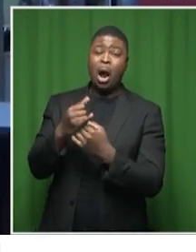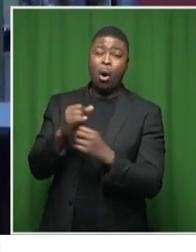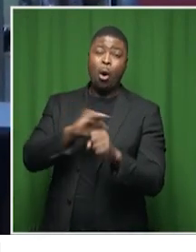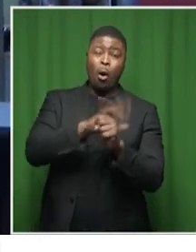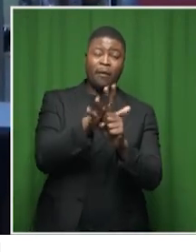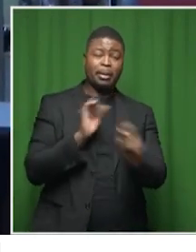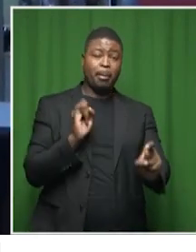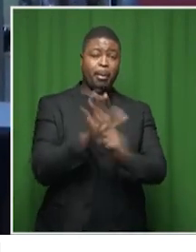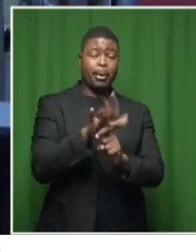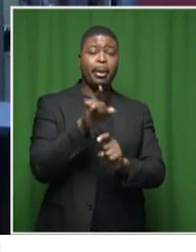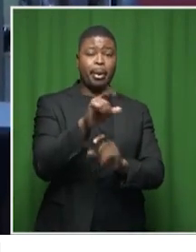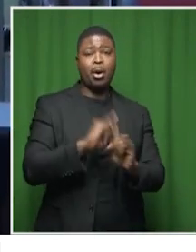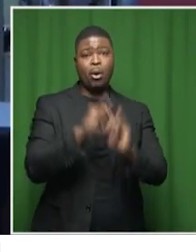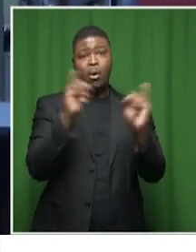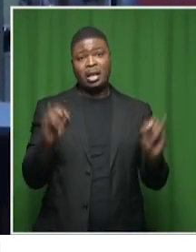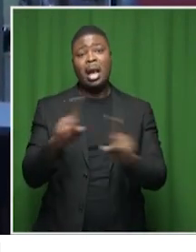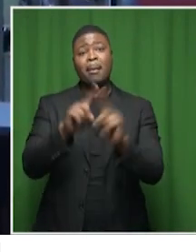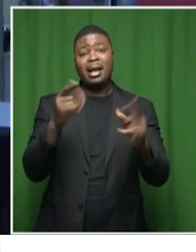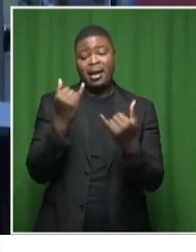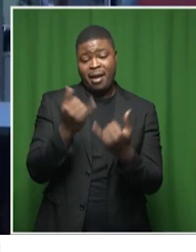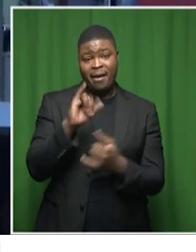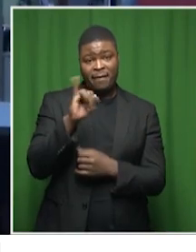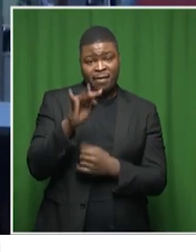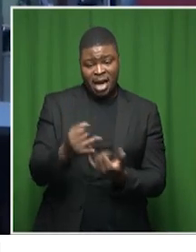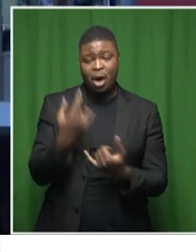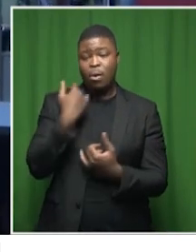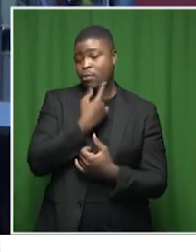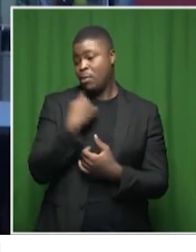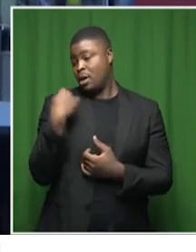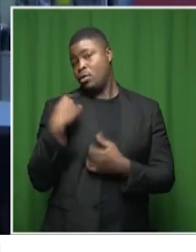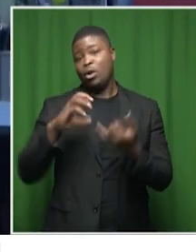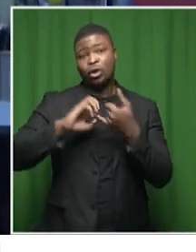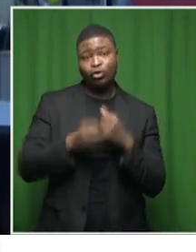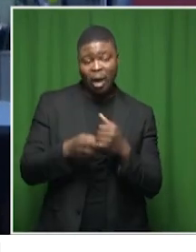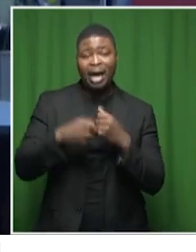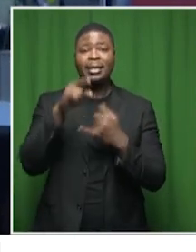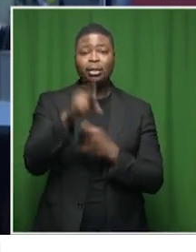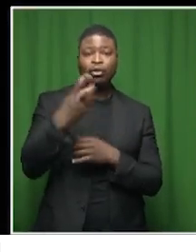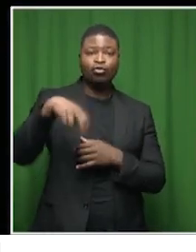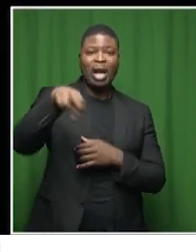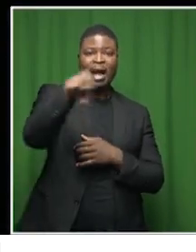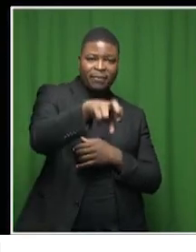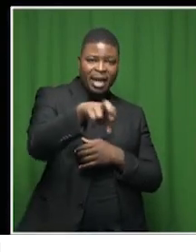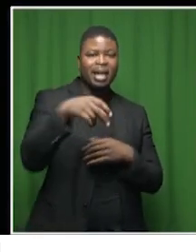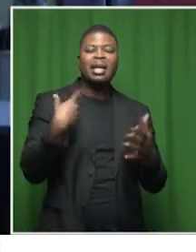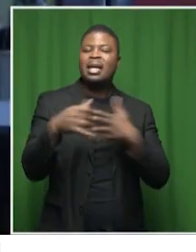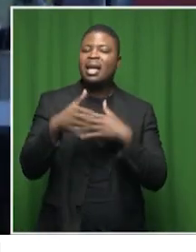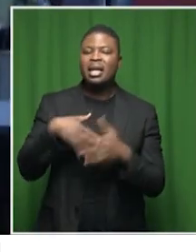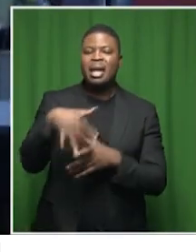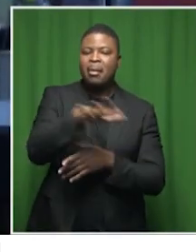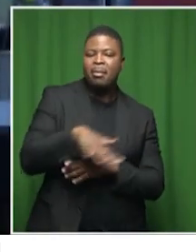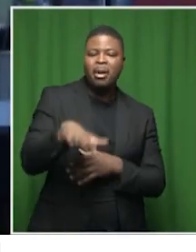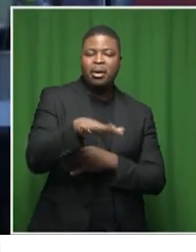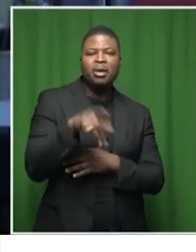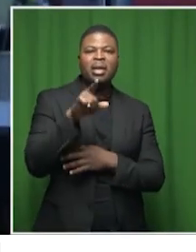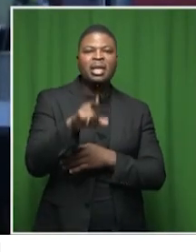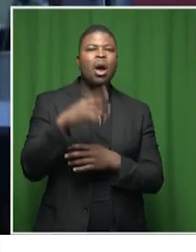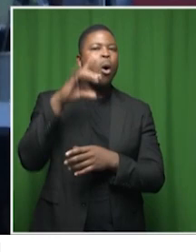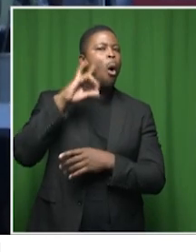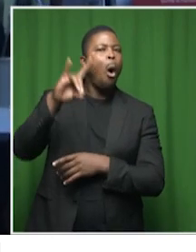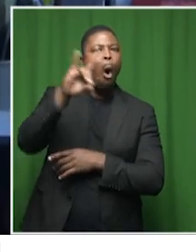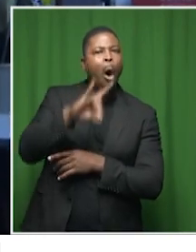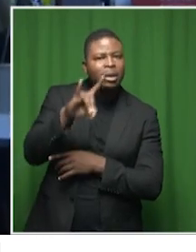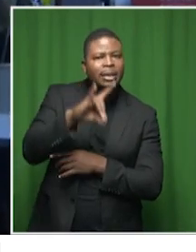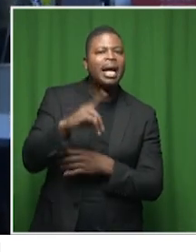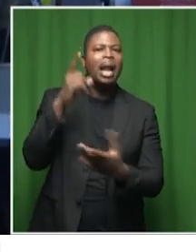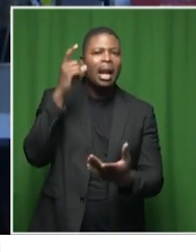you have tried to travel lately, if you've tried to book tickets anywhere, locally or anywhere around the world, try to find hotels,